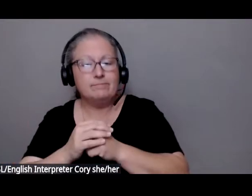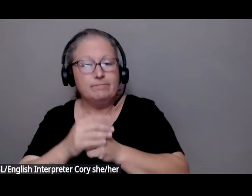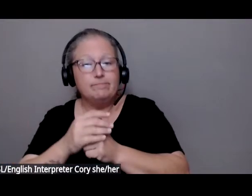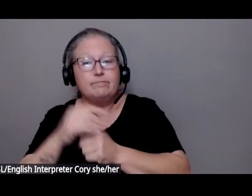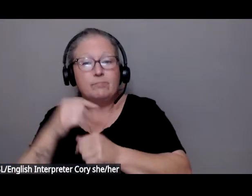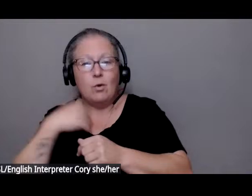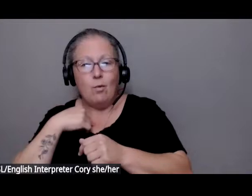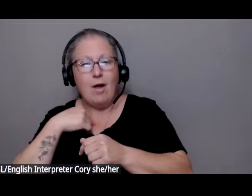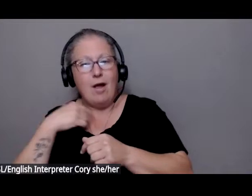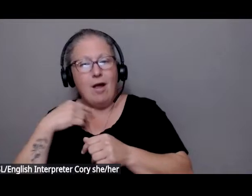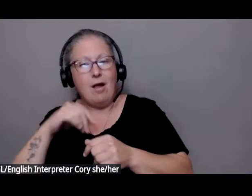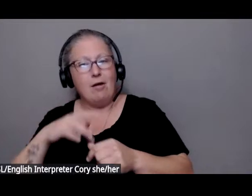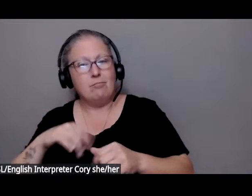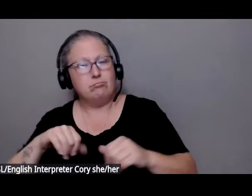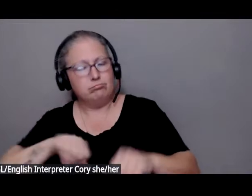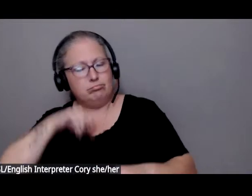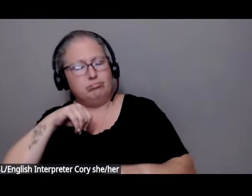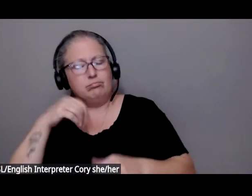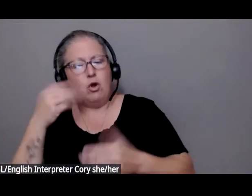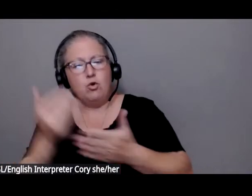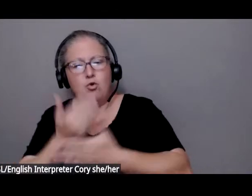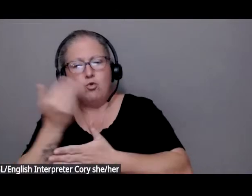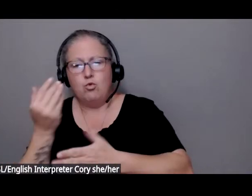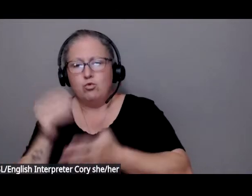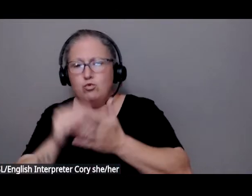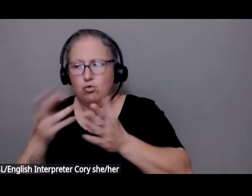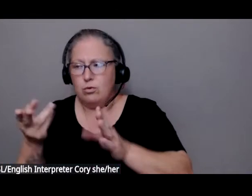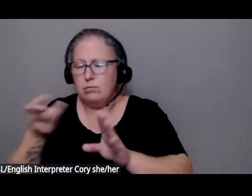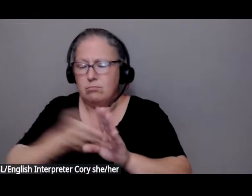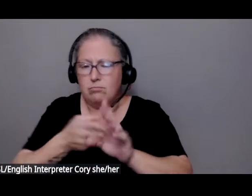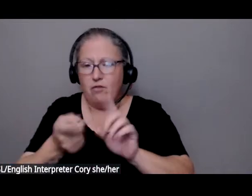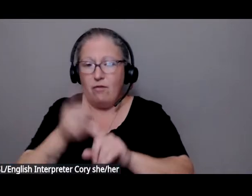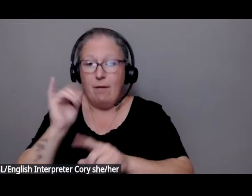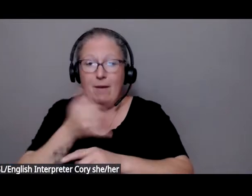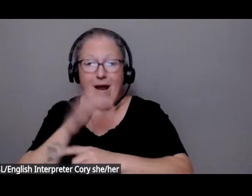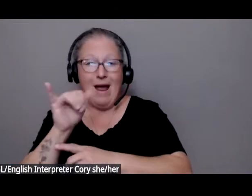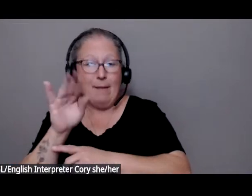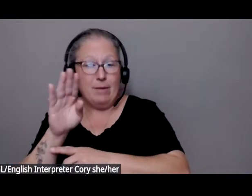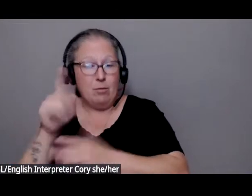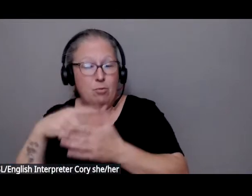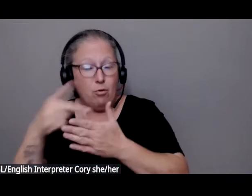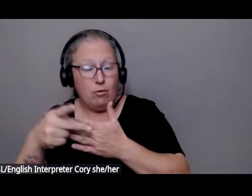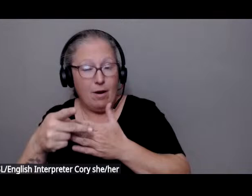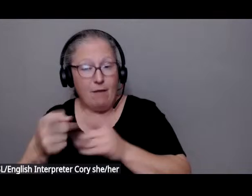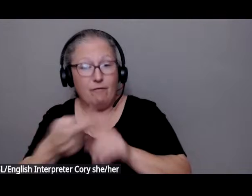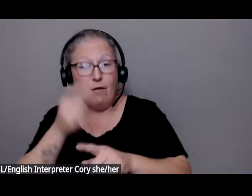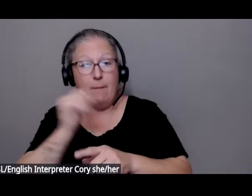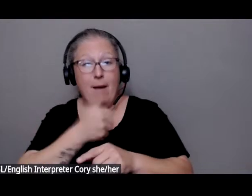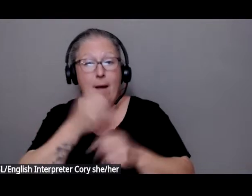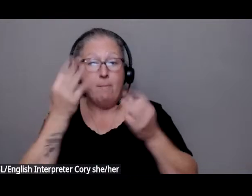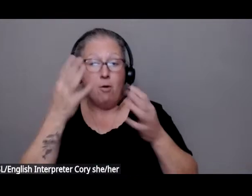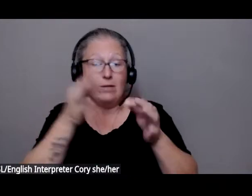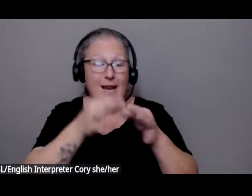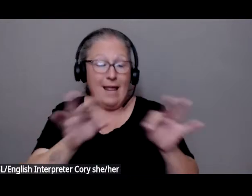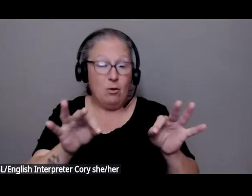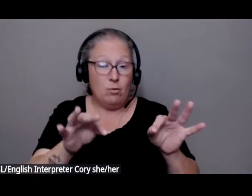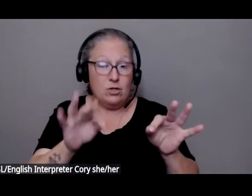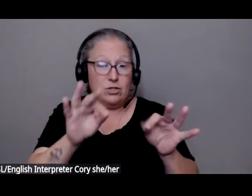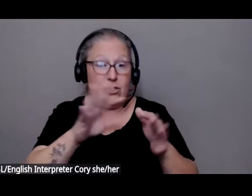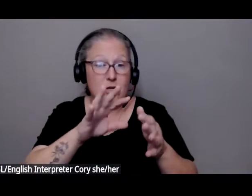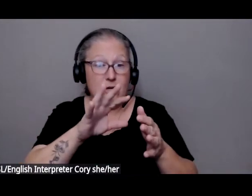a large number of newcomer students who benefit from our IB program, passing from our multilingual language